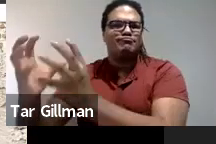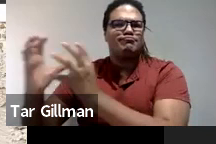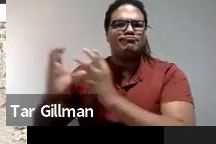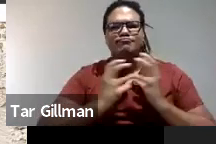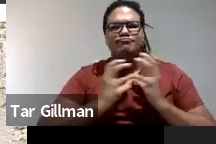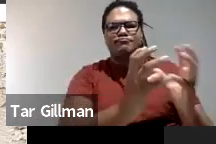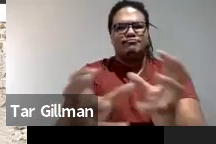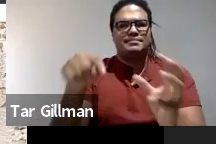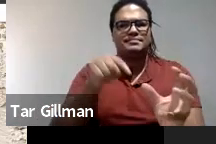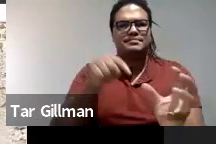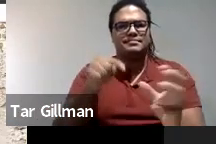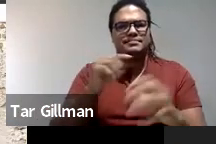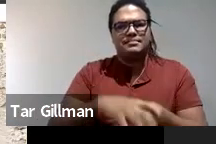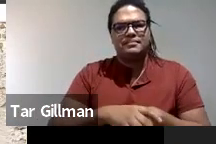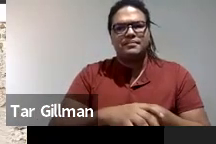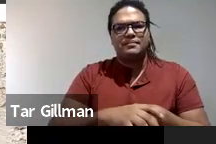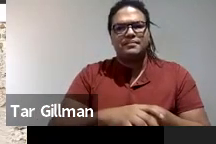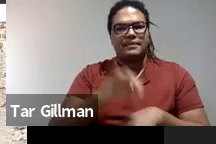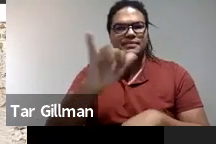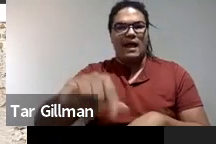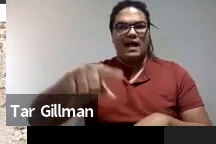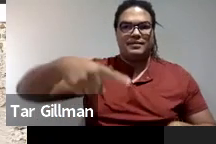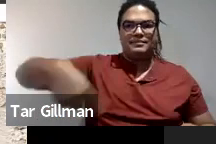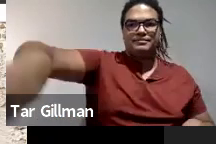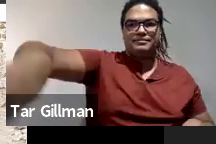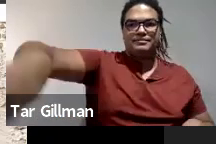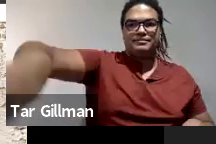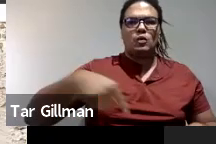all different groups of people.